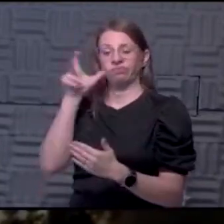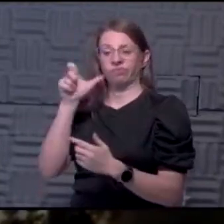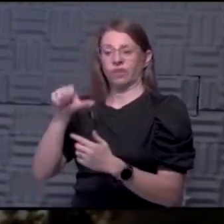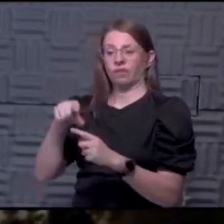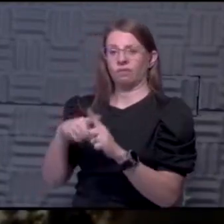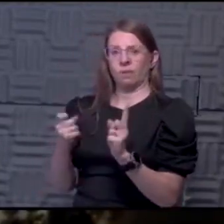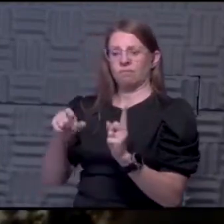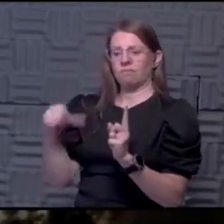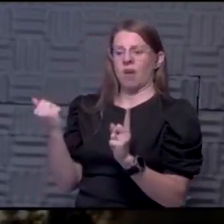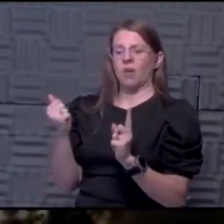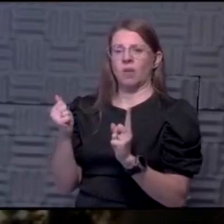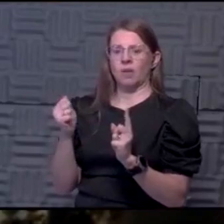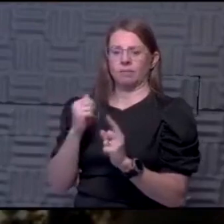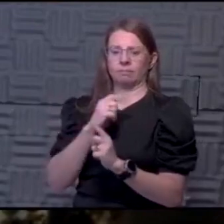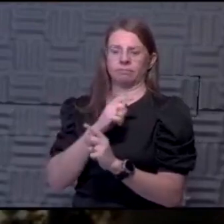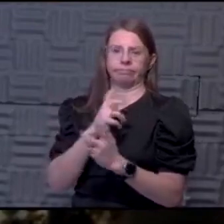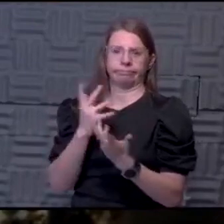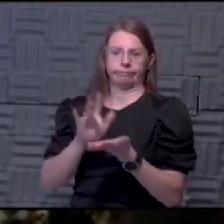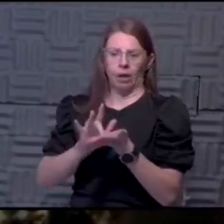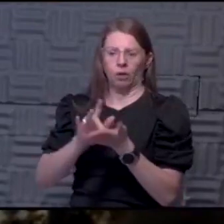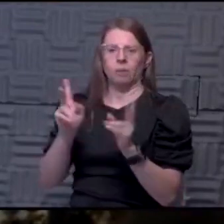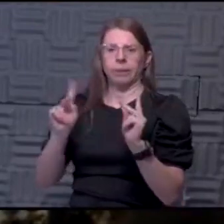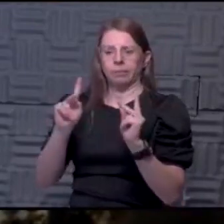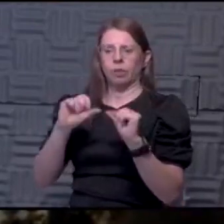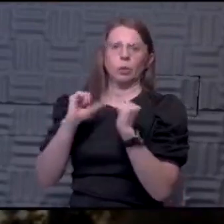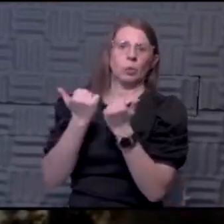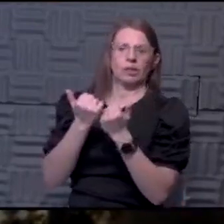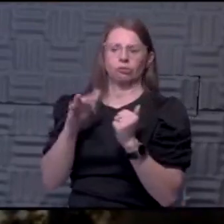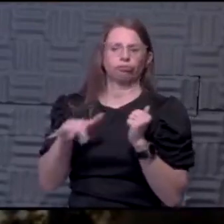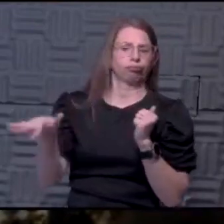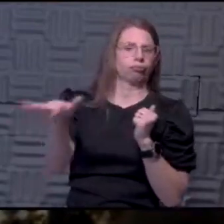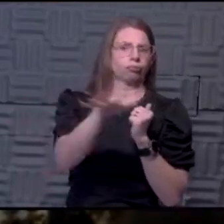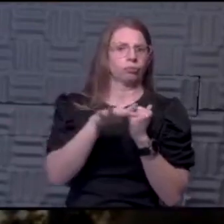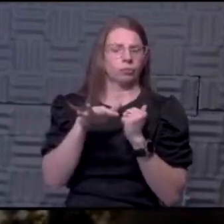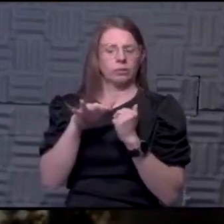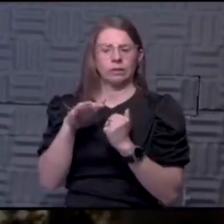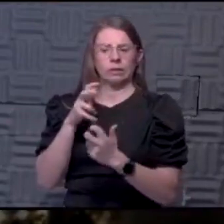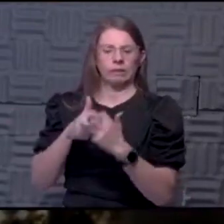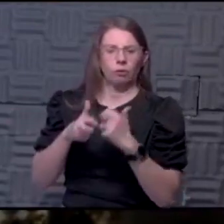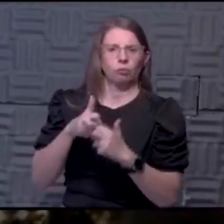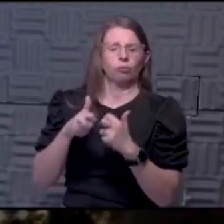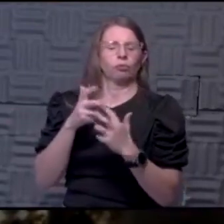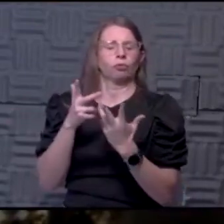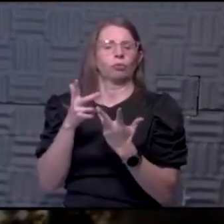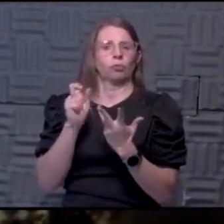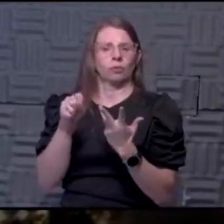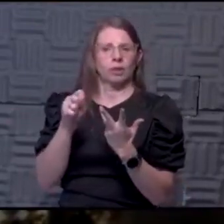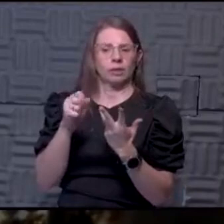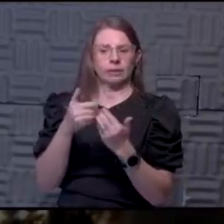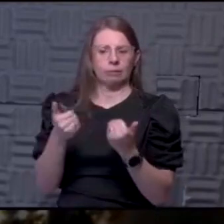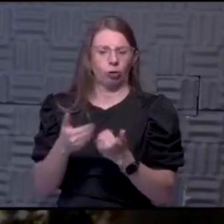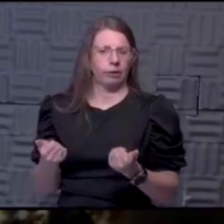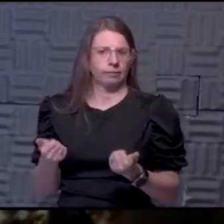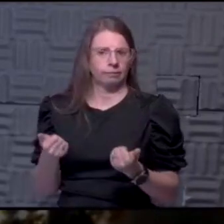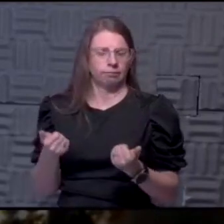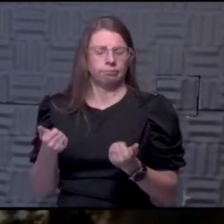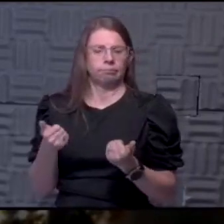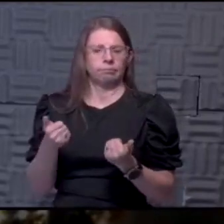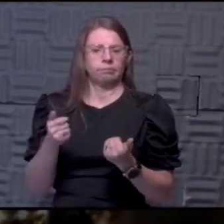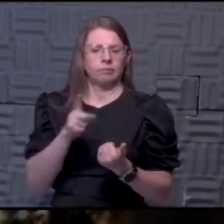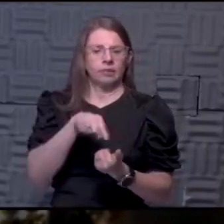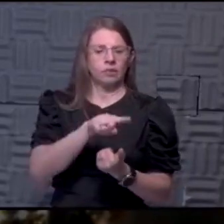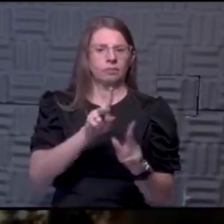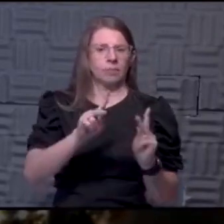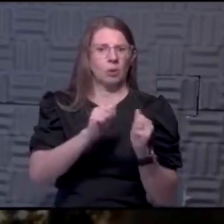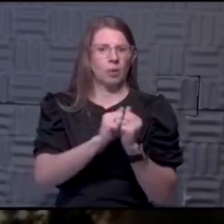people and associations around the state how very difficult it would be to separate out those people with